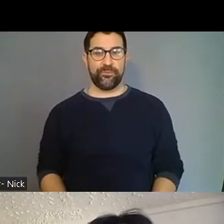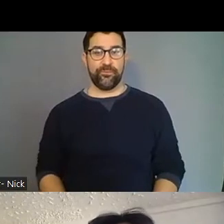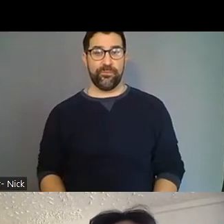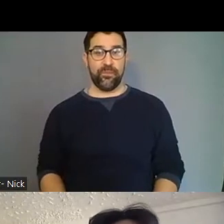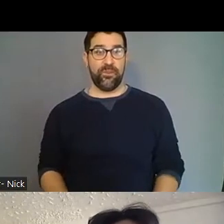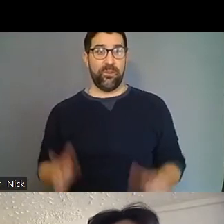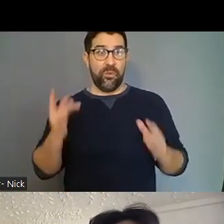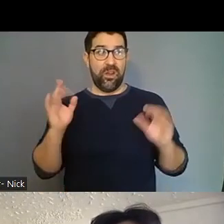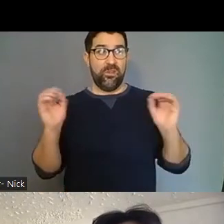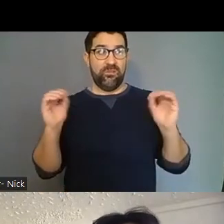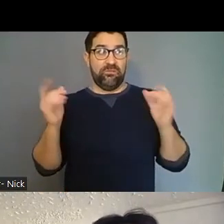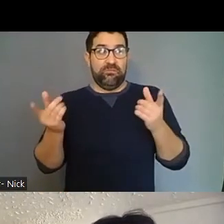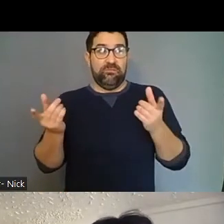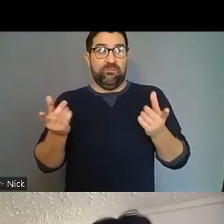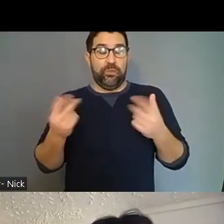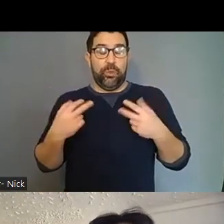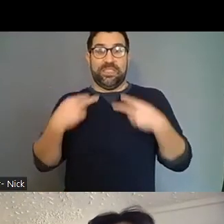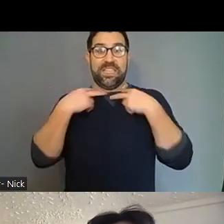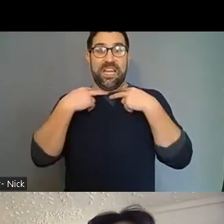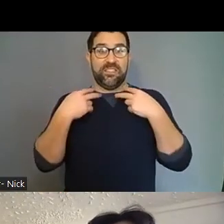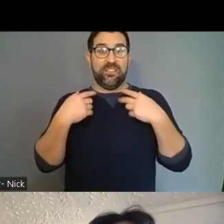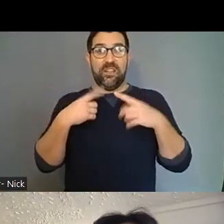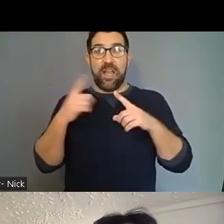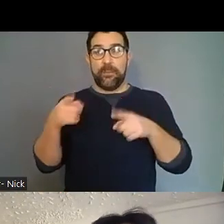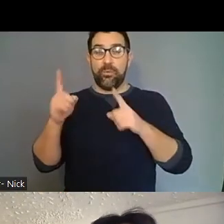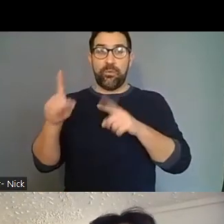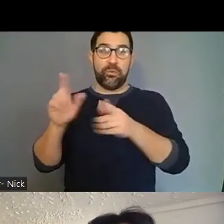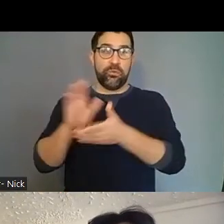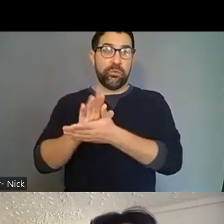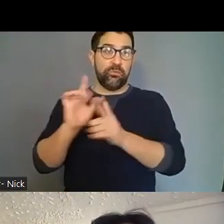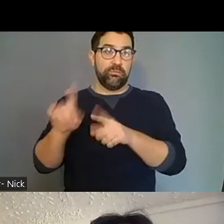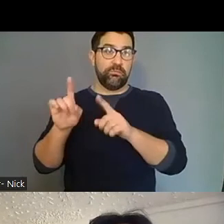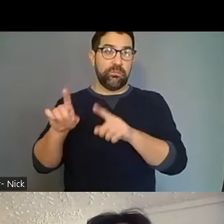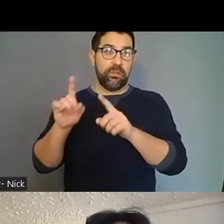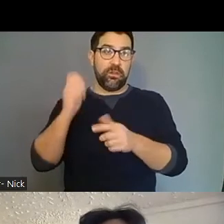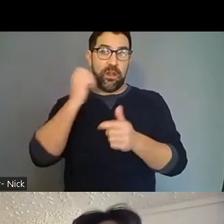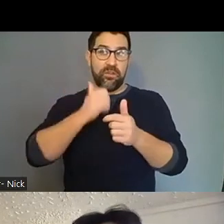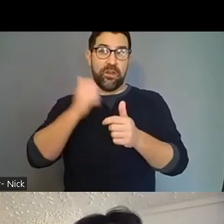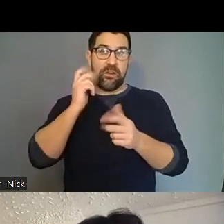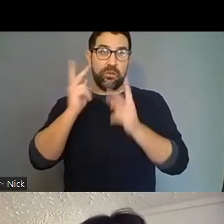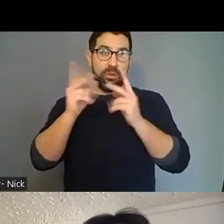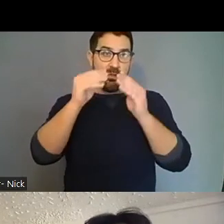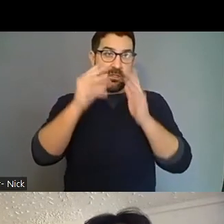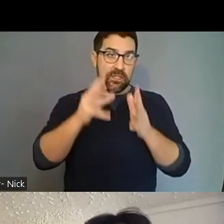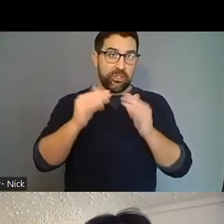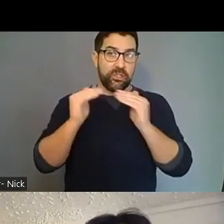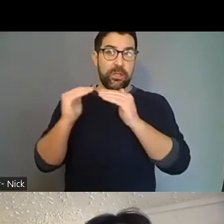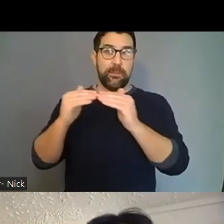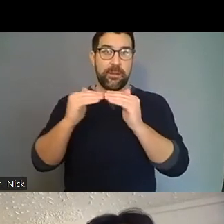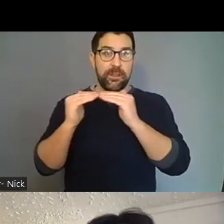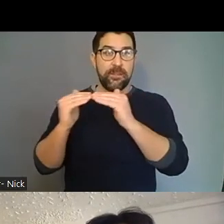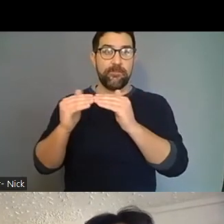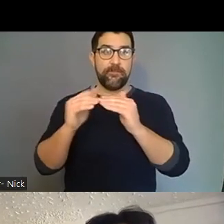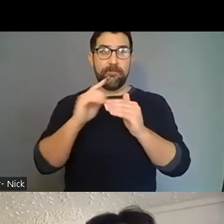left for us to lose. Like, we were just going to school. Every single day we saw our teachers and peers